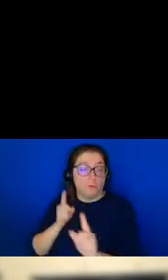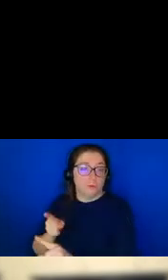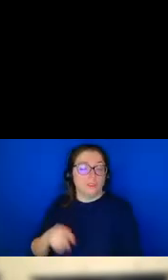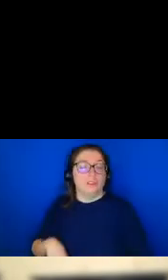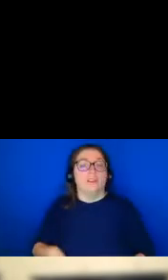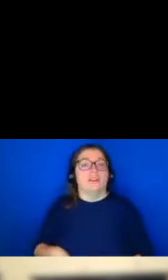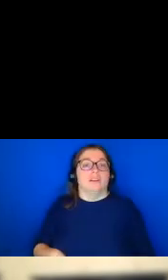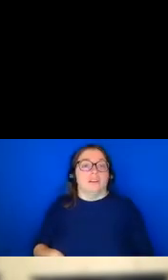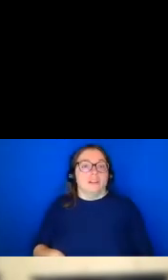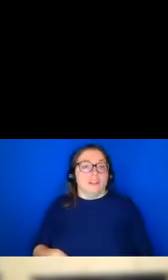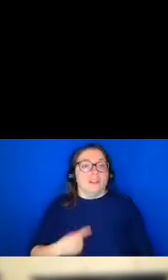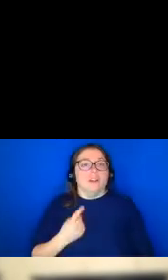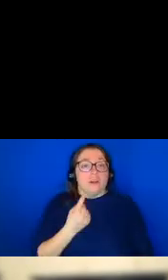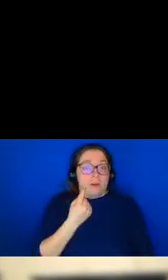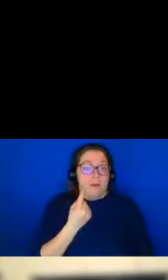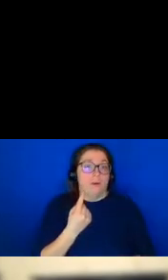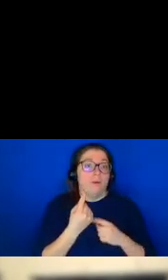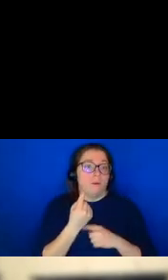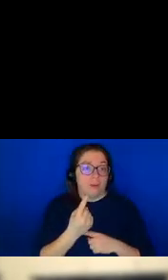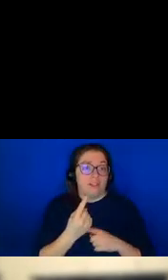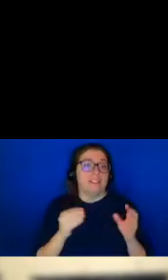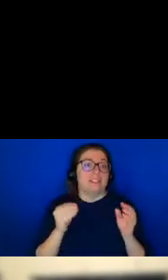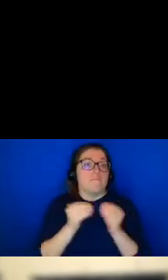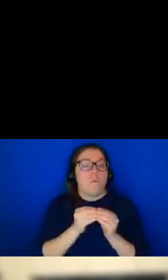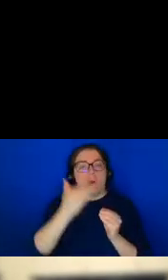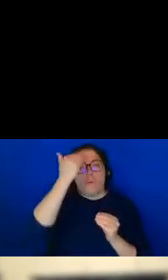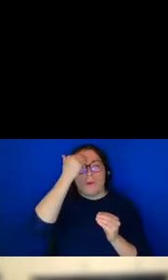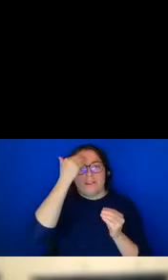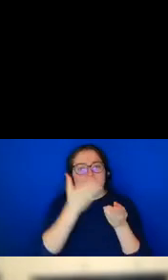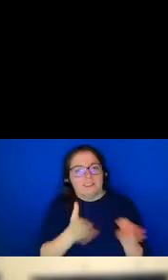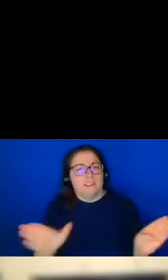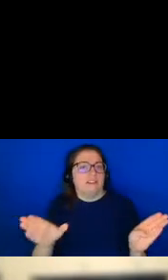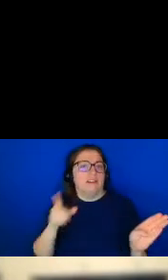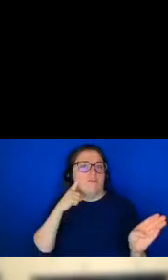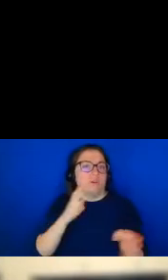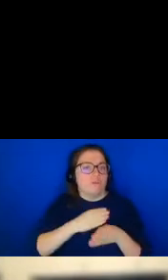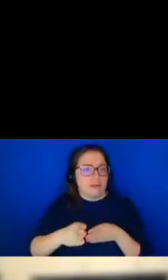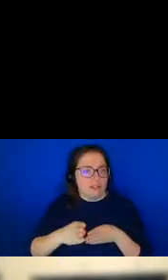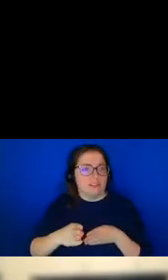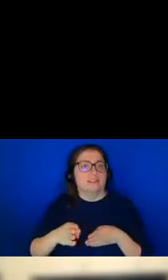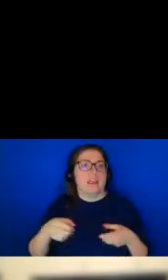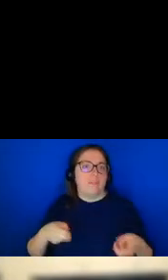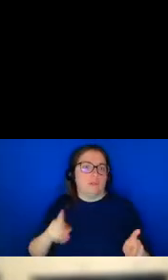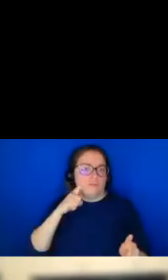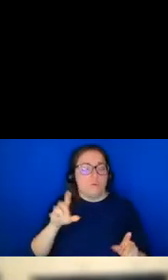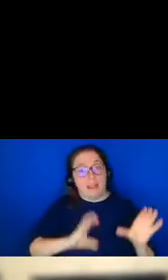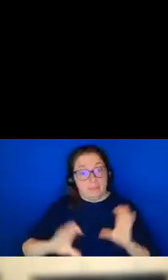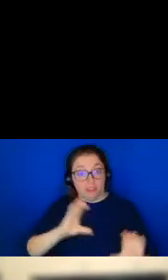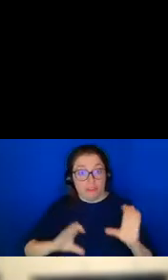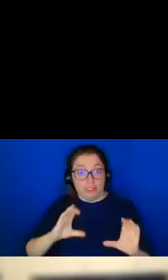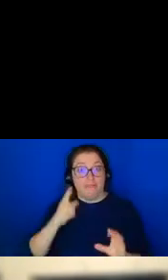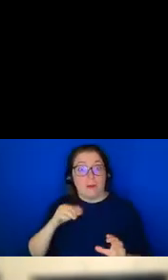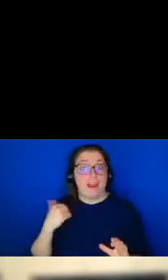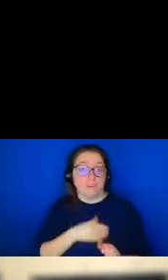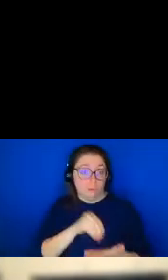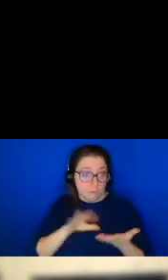array of careers in chemistry available for our students, broaden their perspective of this chemistry